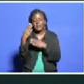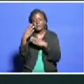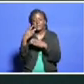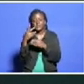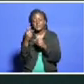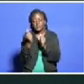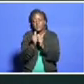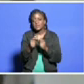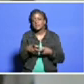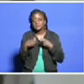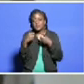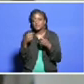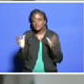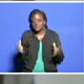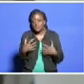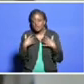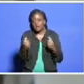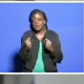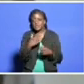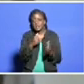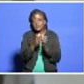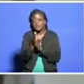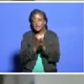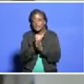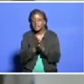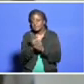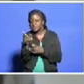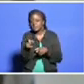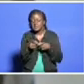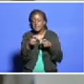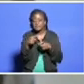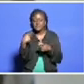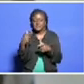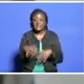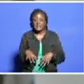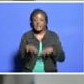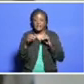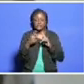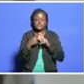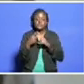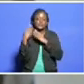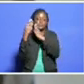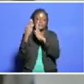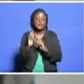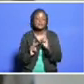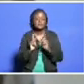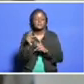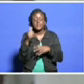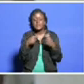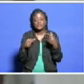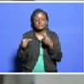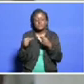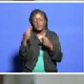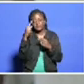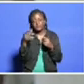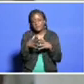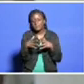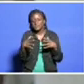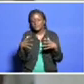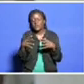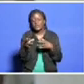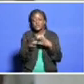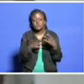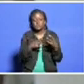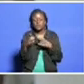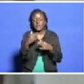courage, and passion. He gave his life to the Bahamian people in the struggle for majority rule